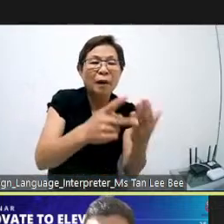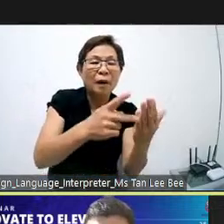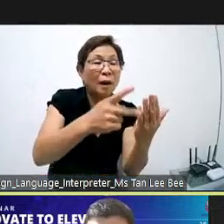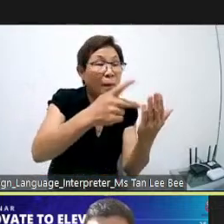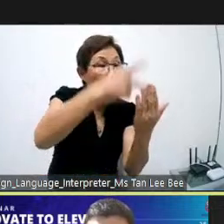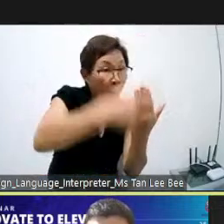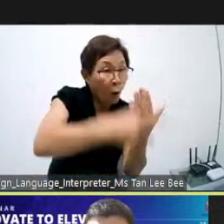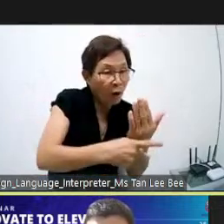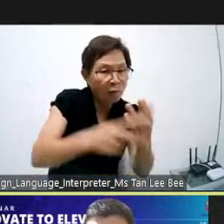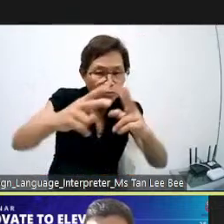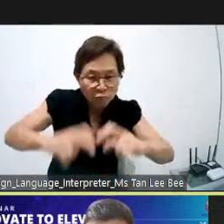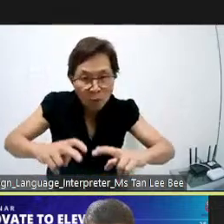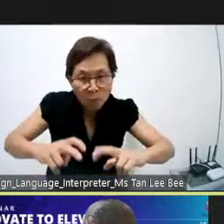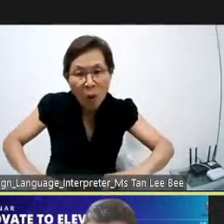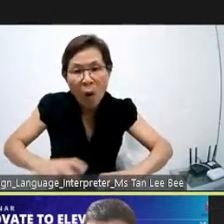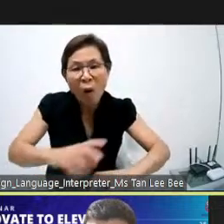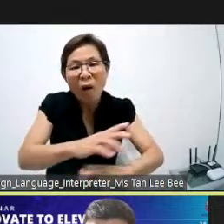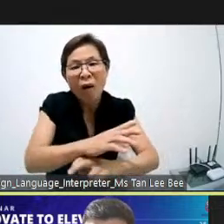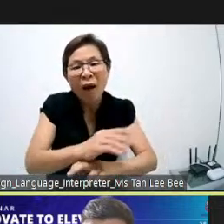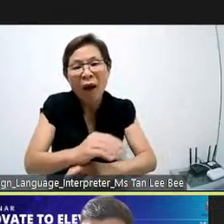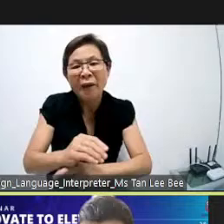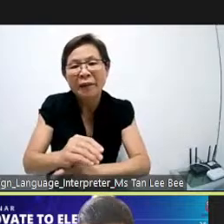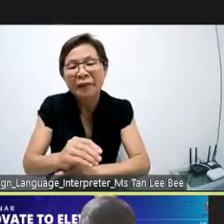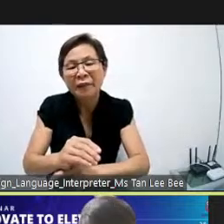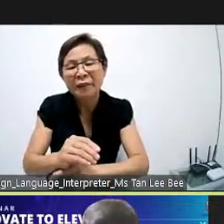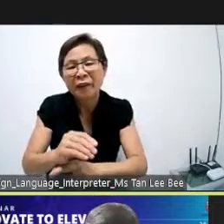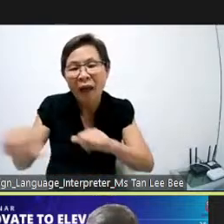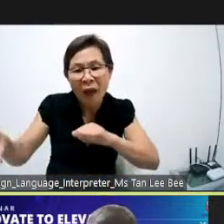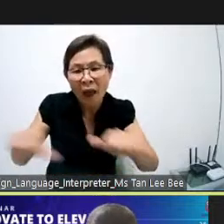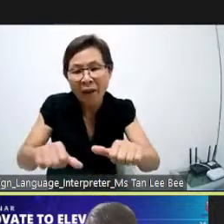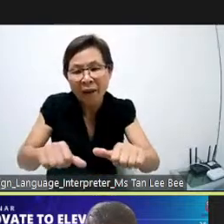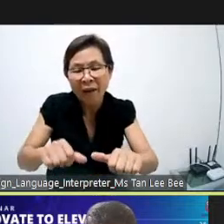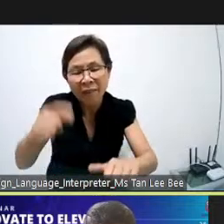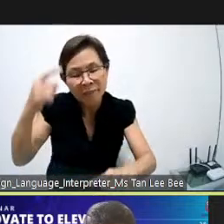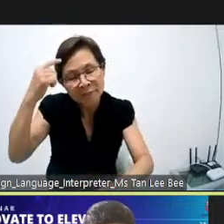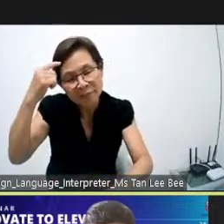specific impact of my innovation, next slide.